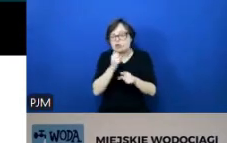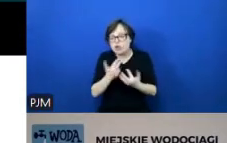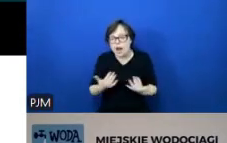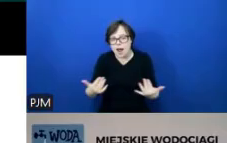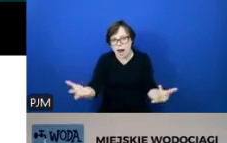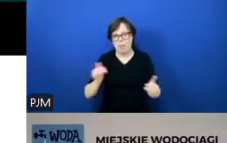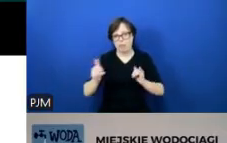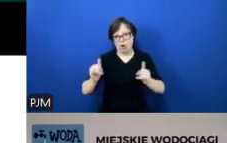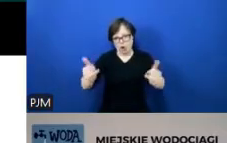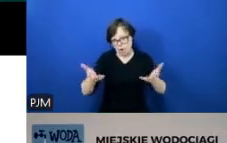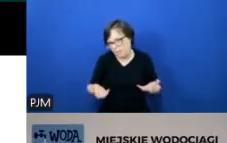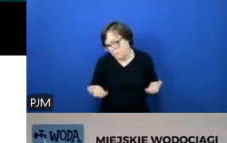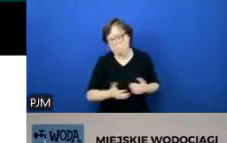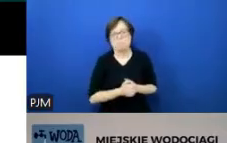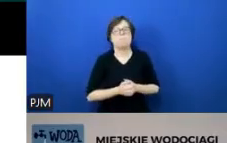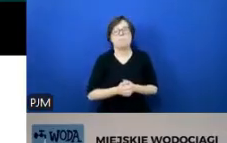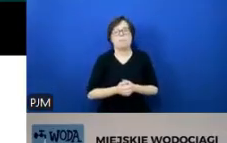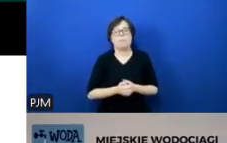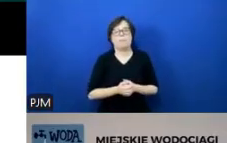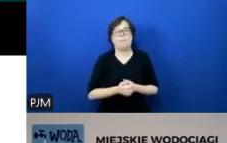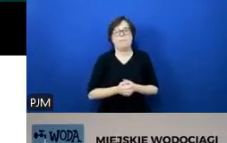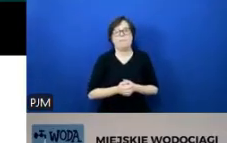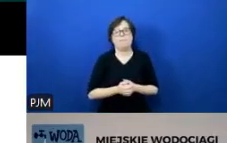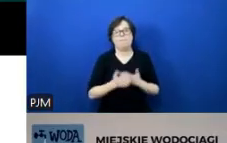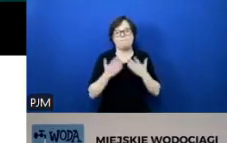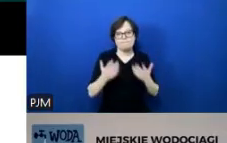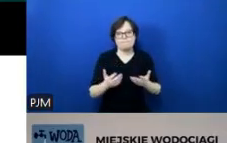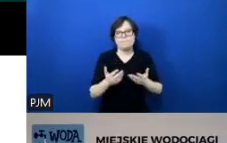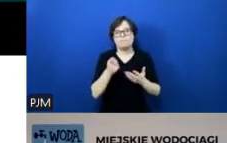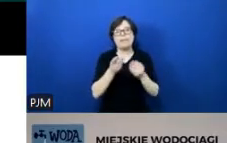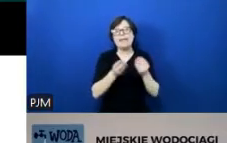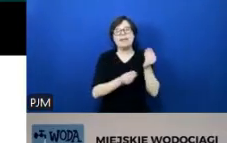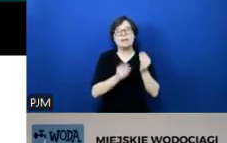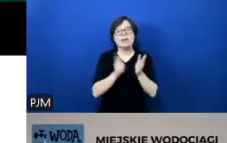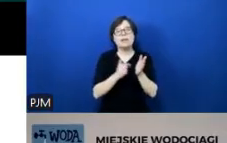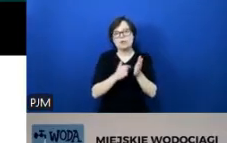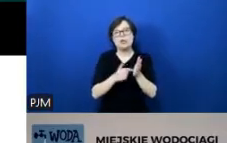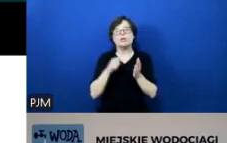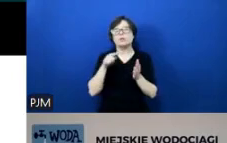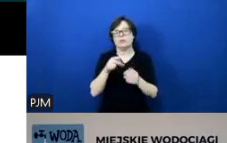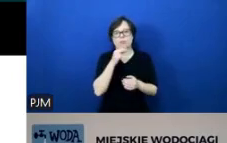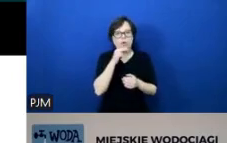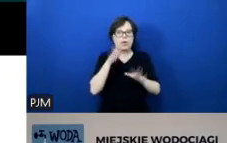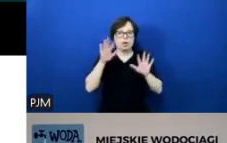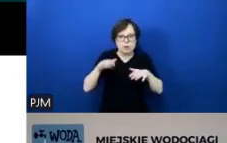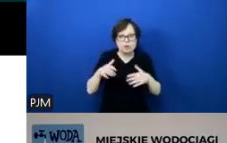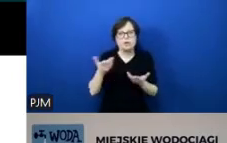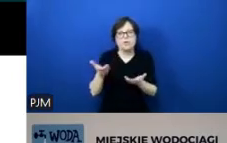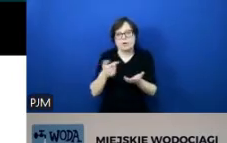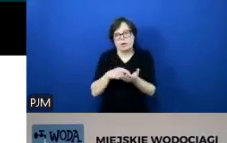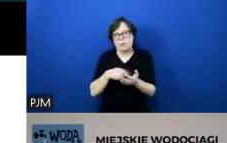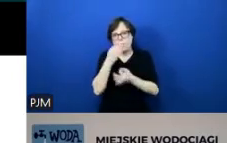plants. Some photos from meetings with the youth, where we speak about the use of rainwater in natural